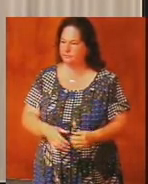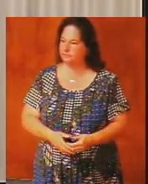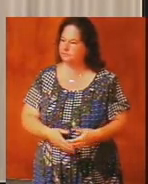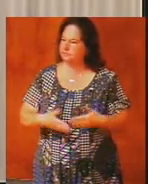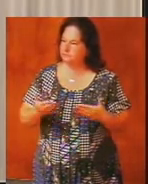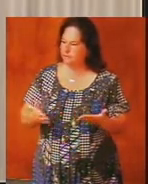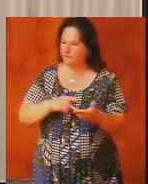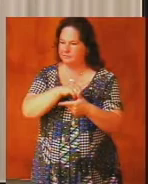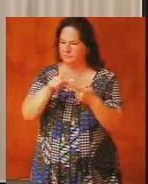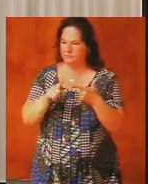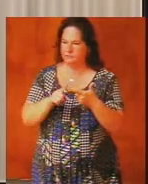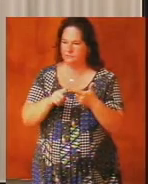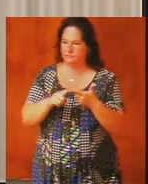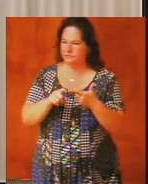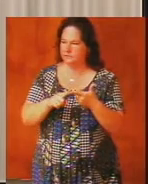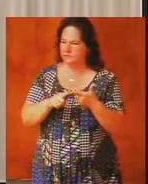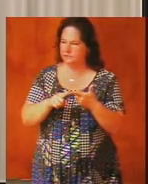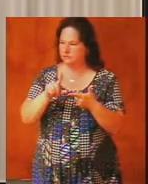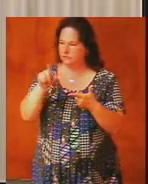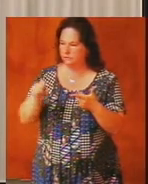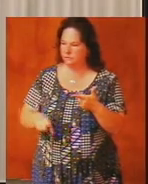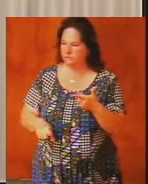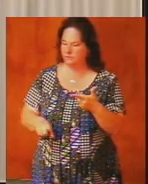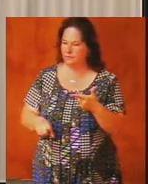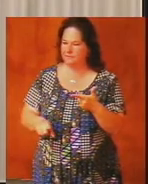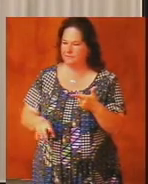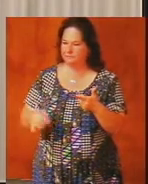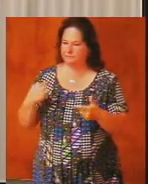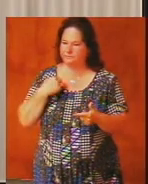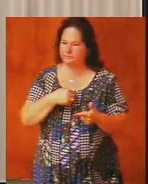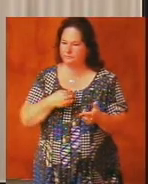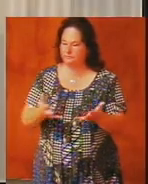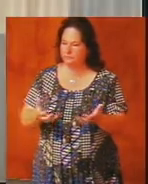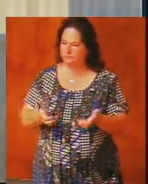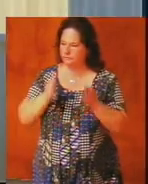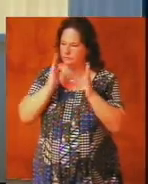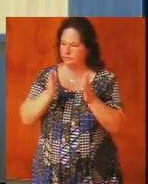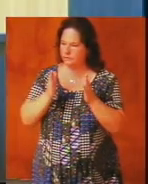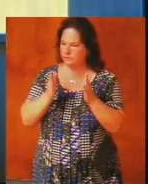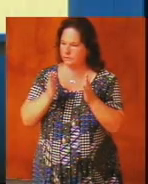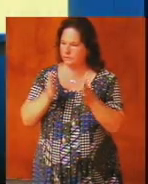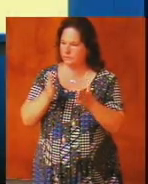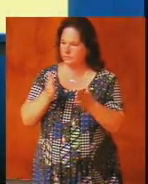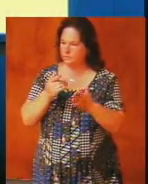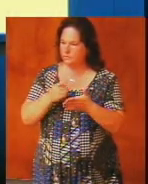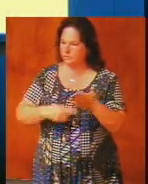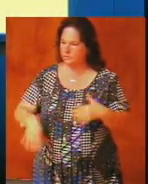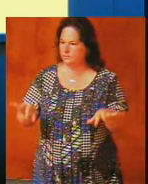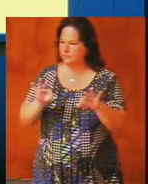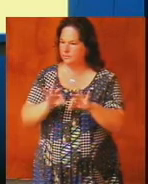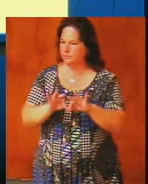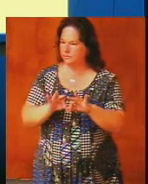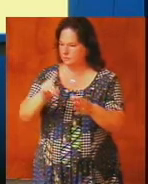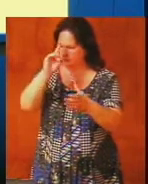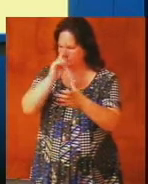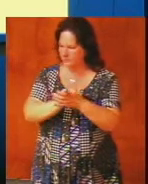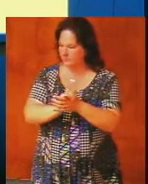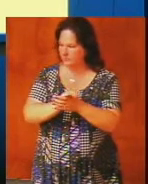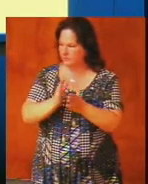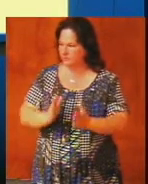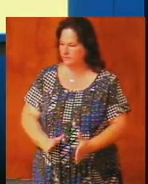Well, the second question that we want to address is this one. What significance for believers, if